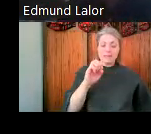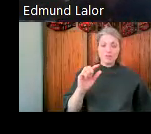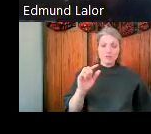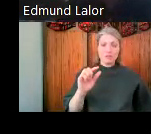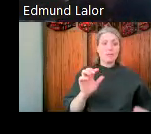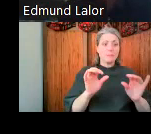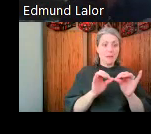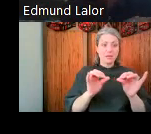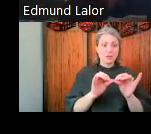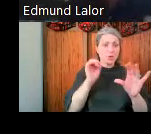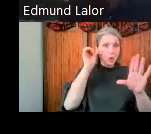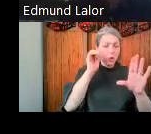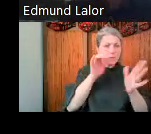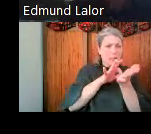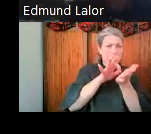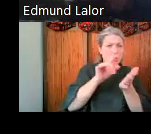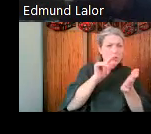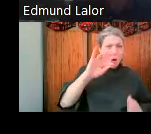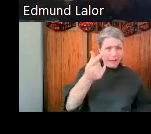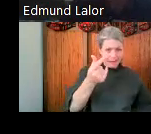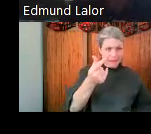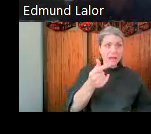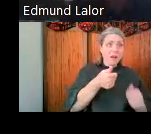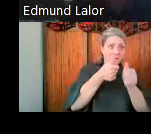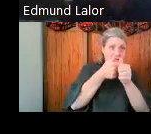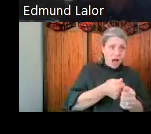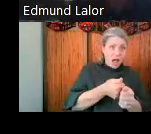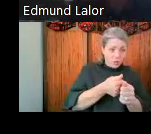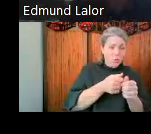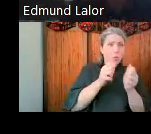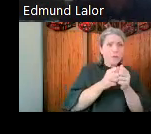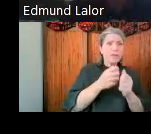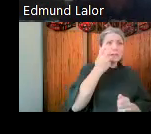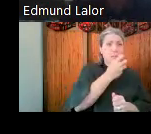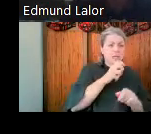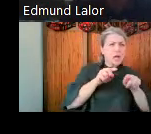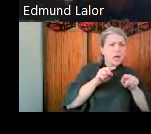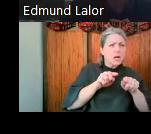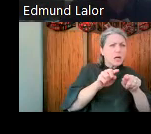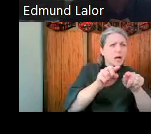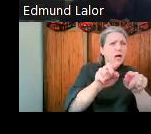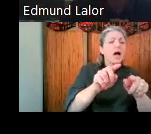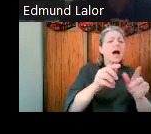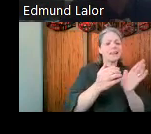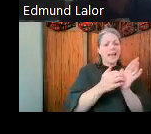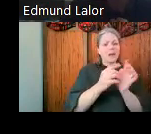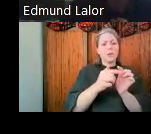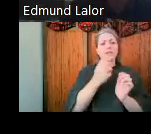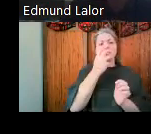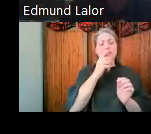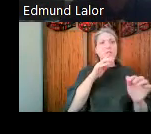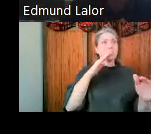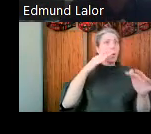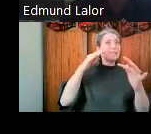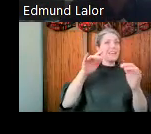speech energy that I talked about, the EEG seems to track quite nicely with the speech that they're hearing. Again, it goes down a little bit as the speech gets noisy, which